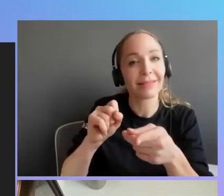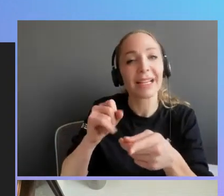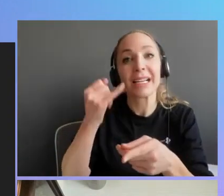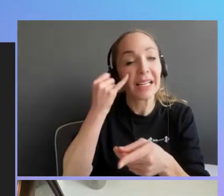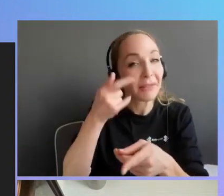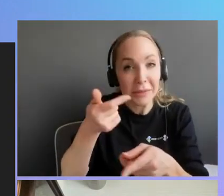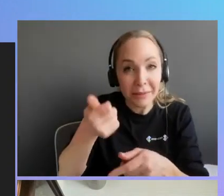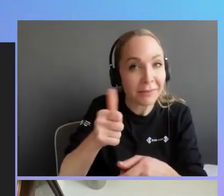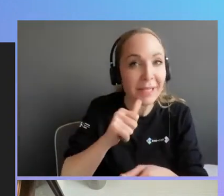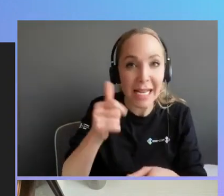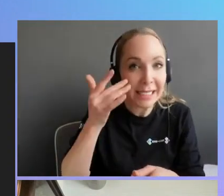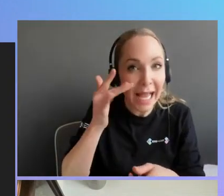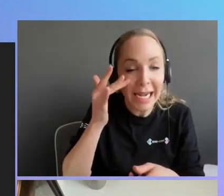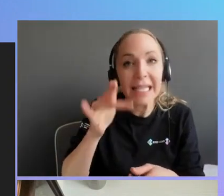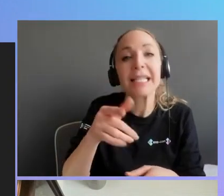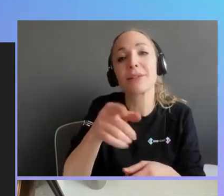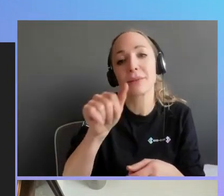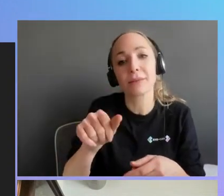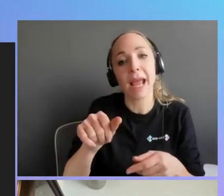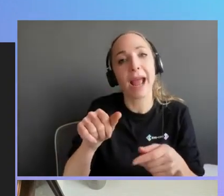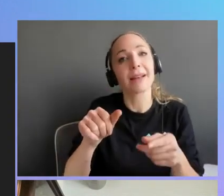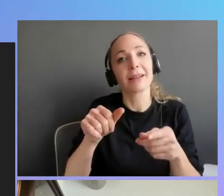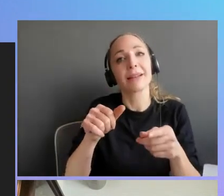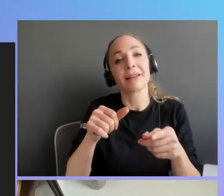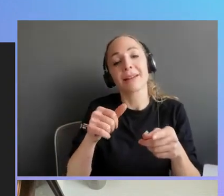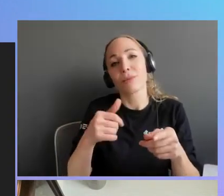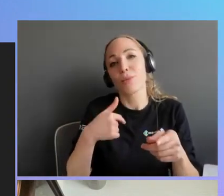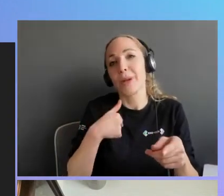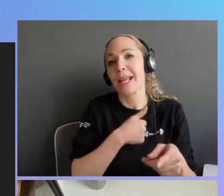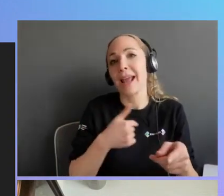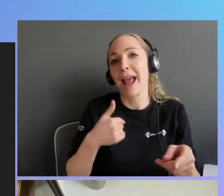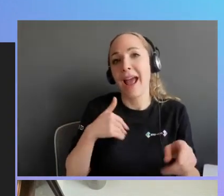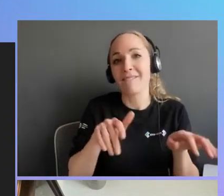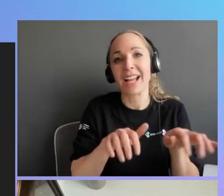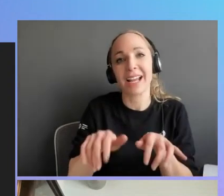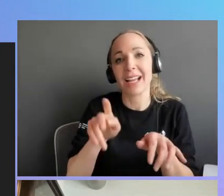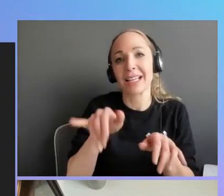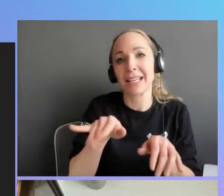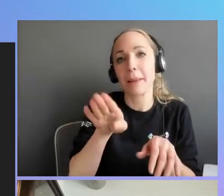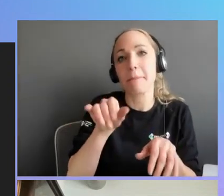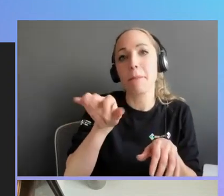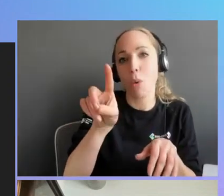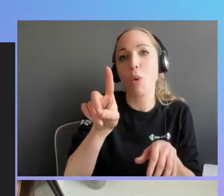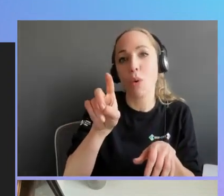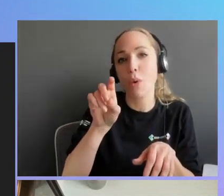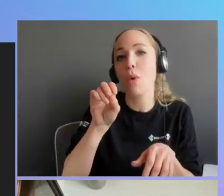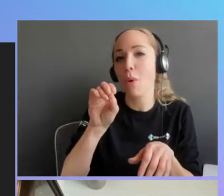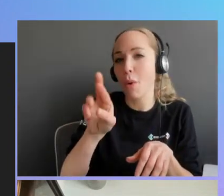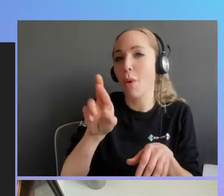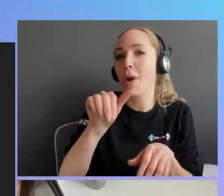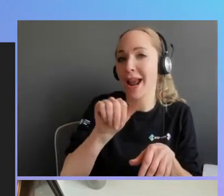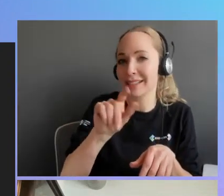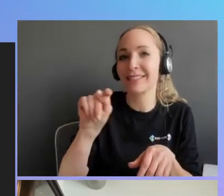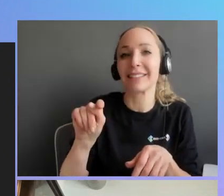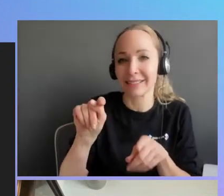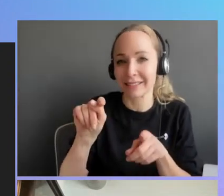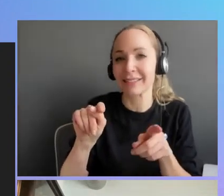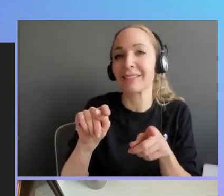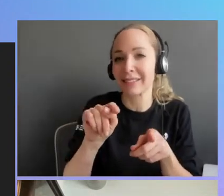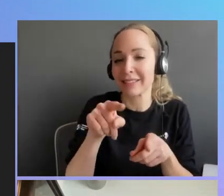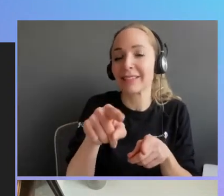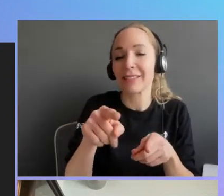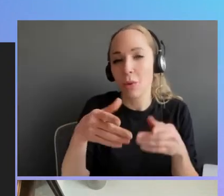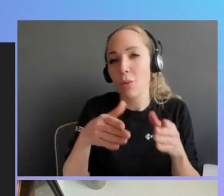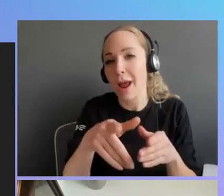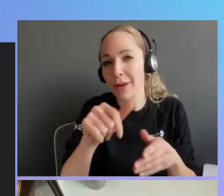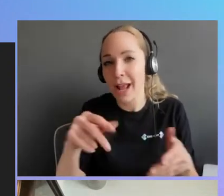a keyboard and assistive technology friendly way of viewing this virtualized DOM, so you can do things like make